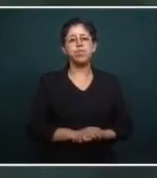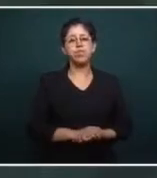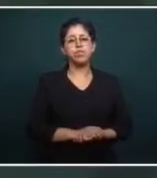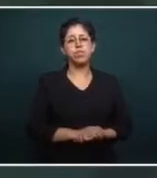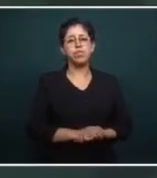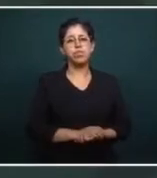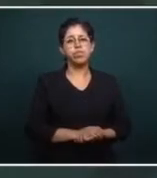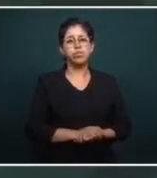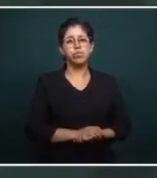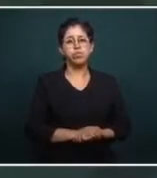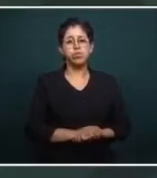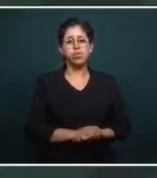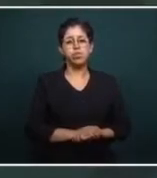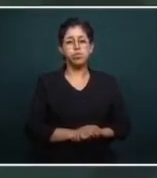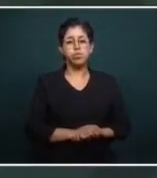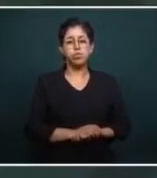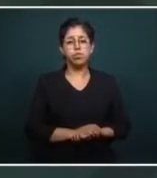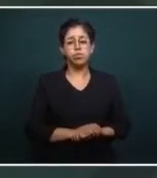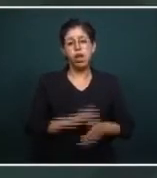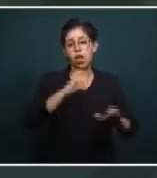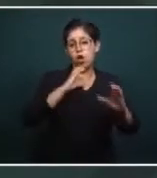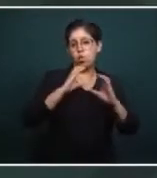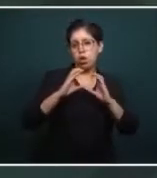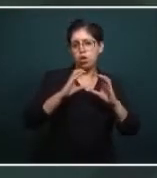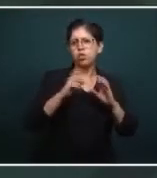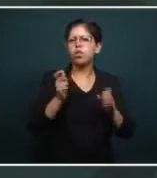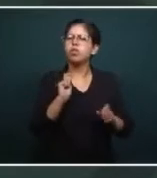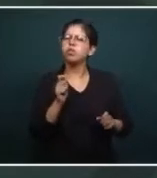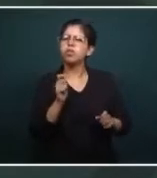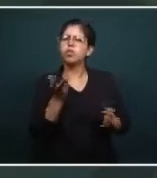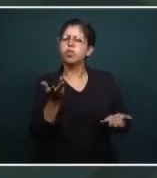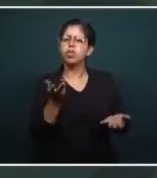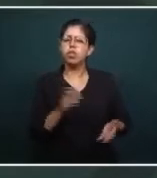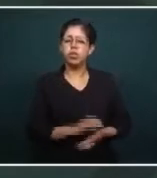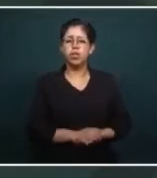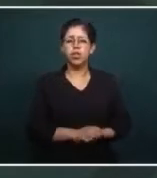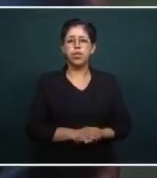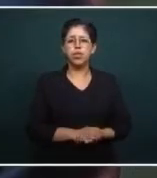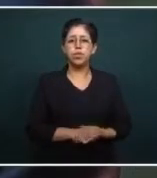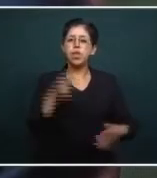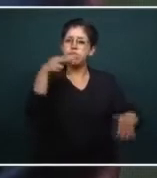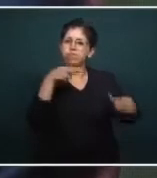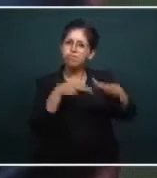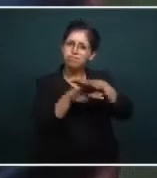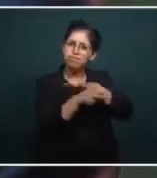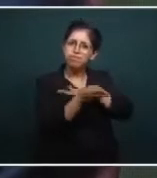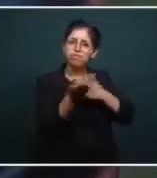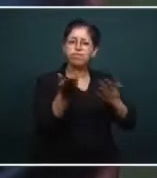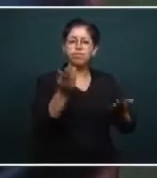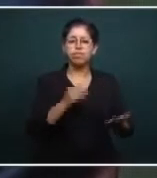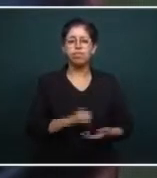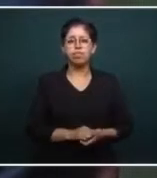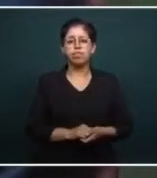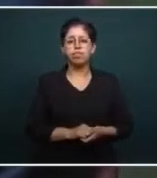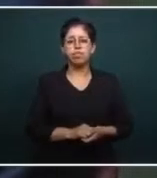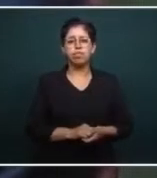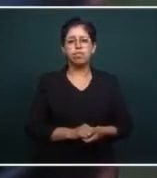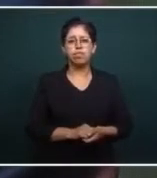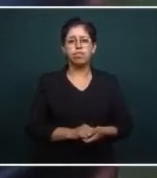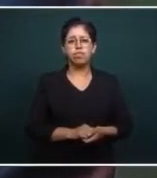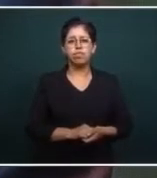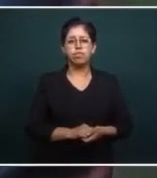el sector de in the comunicaciones, sector of communications, that is to say, trenes, trains